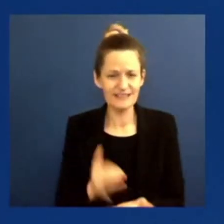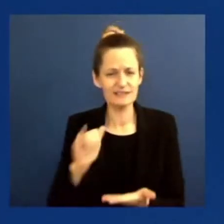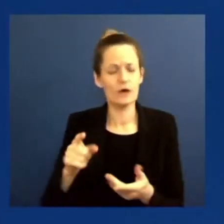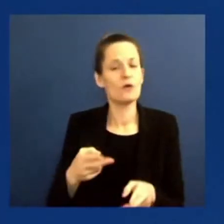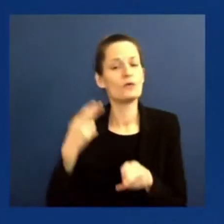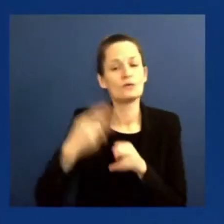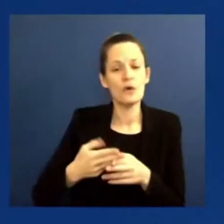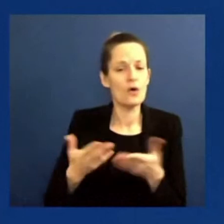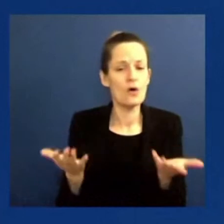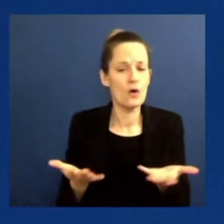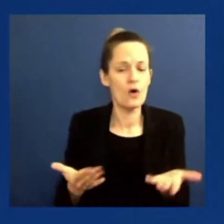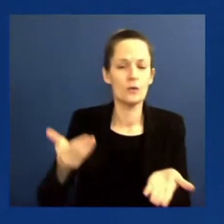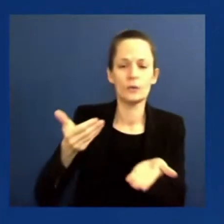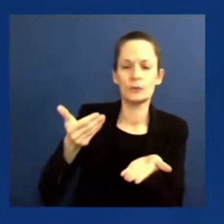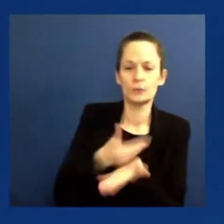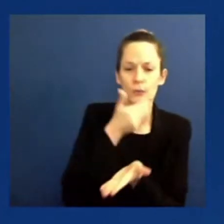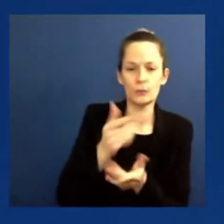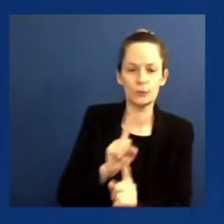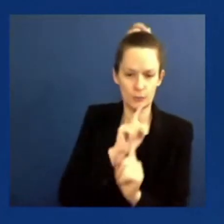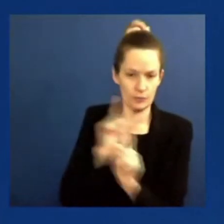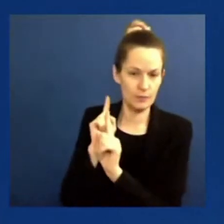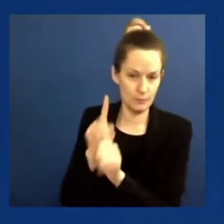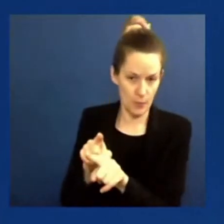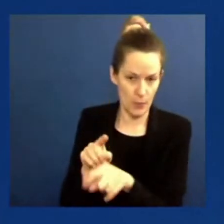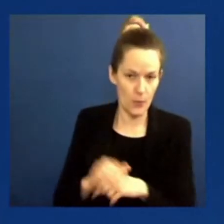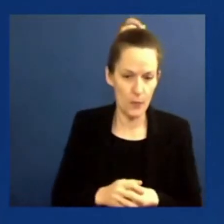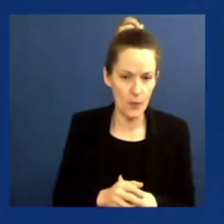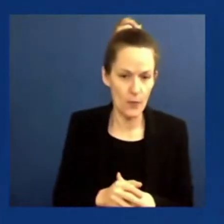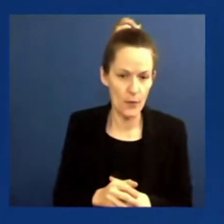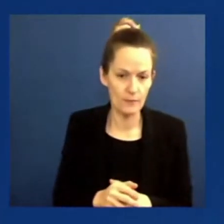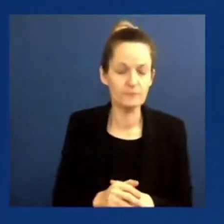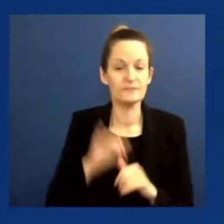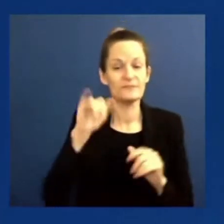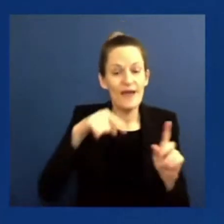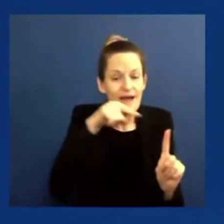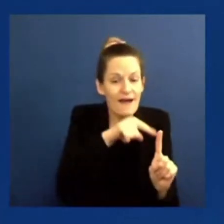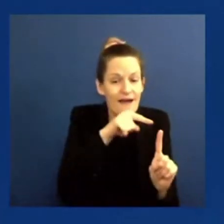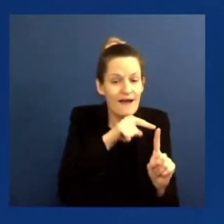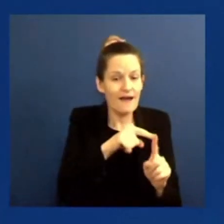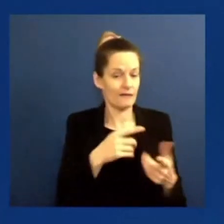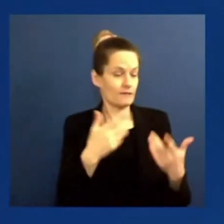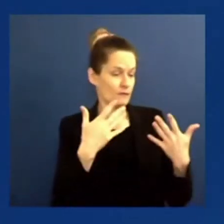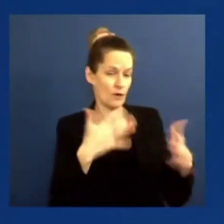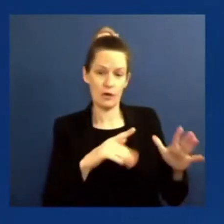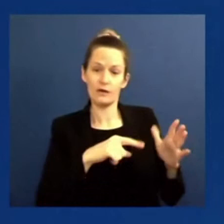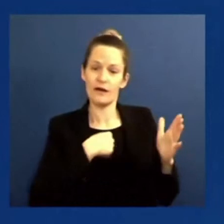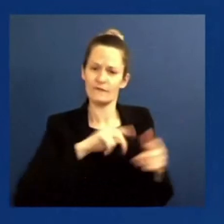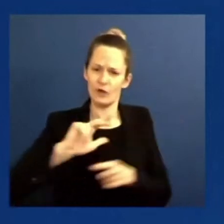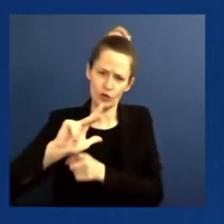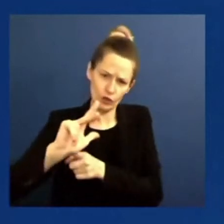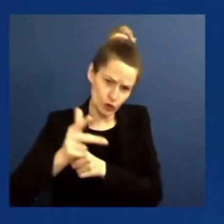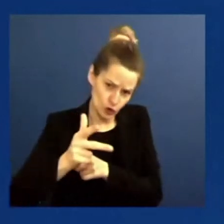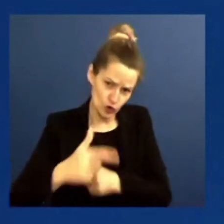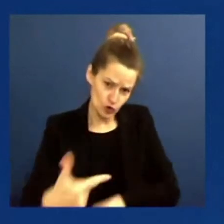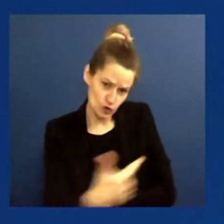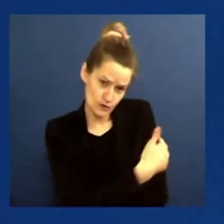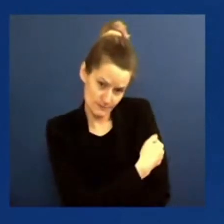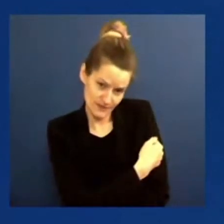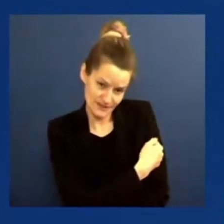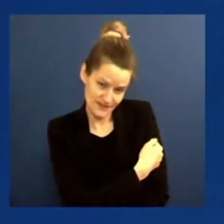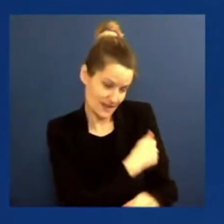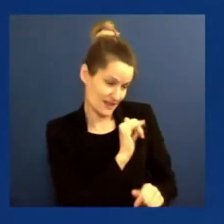booster or third dose of the Pfizer or Moderna COVID-19 vaccine provides greater protection against